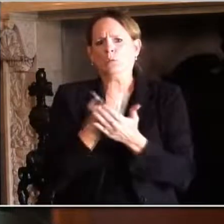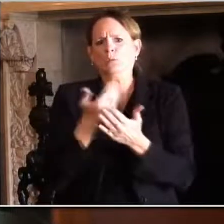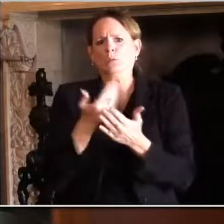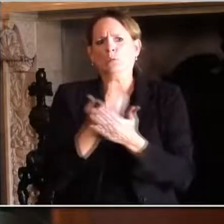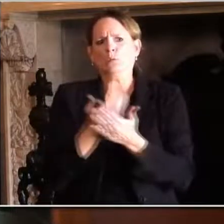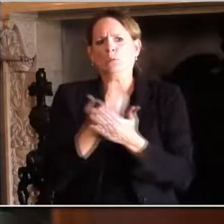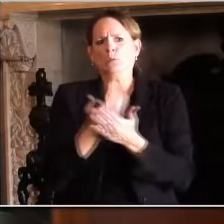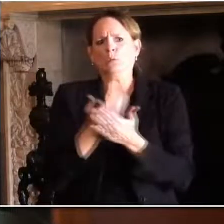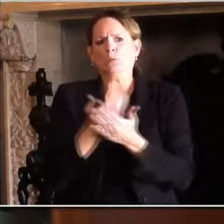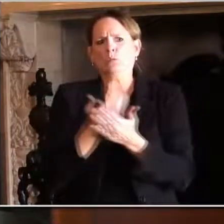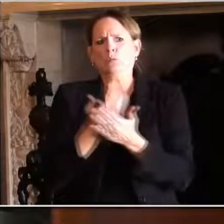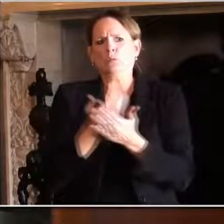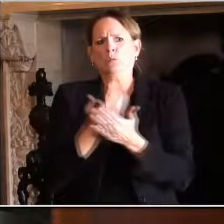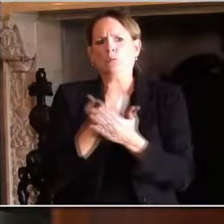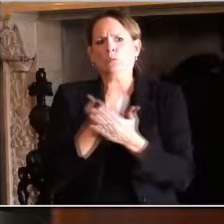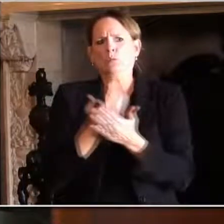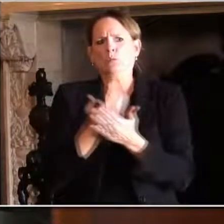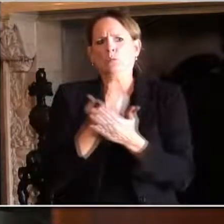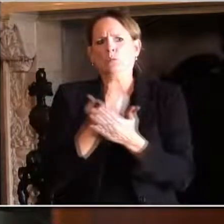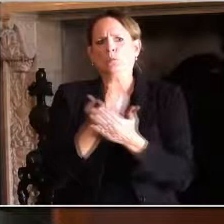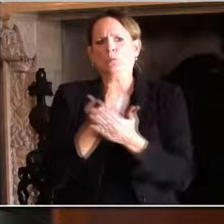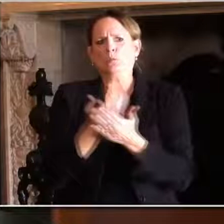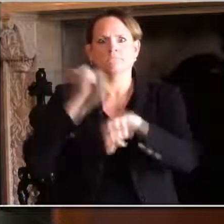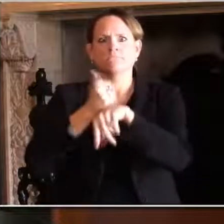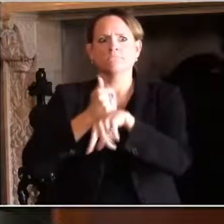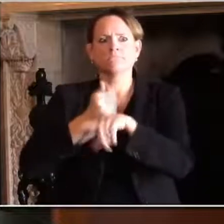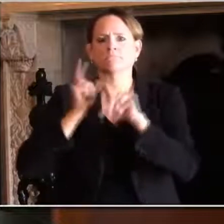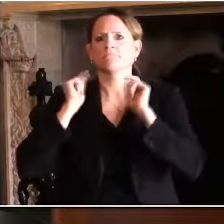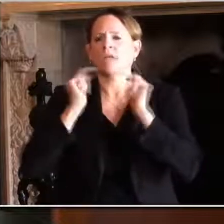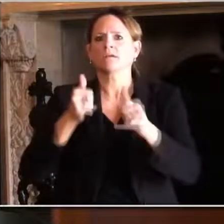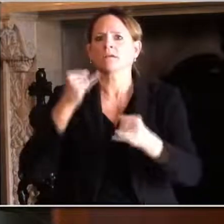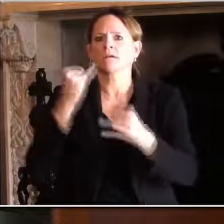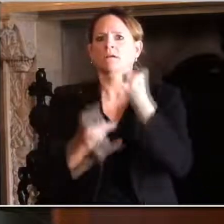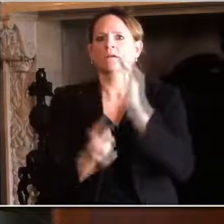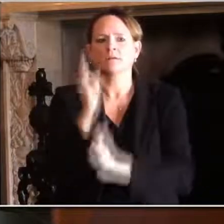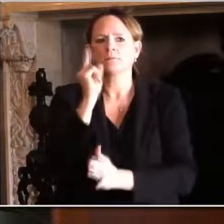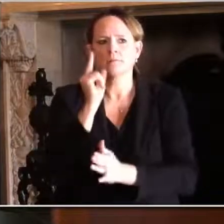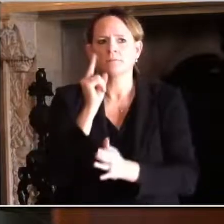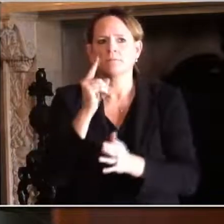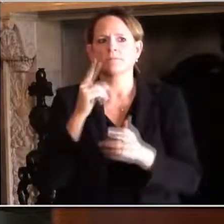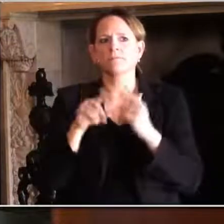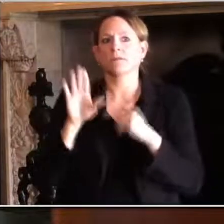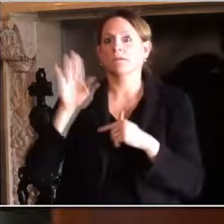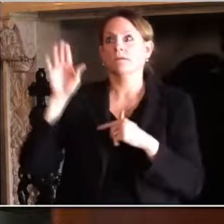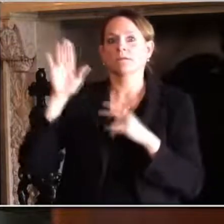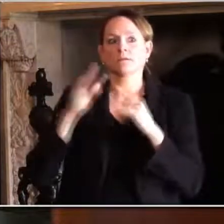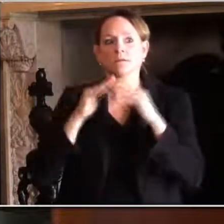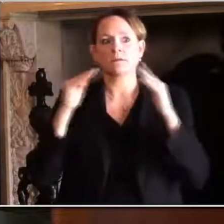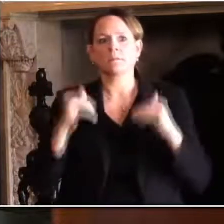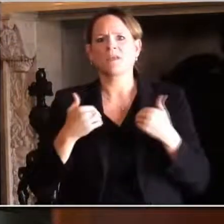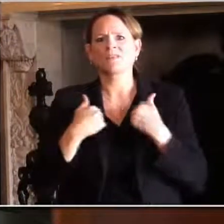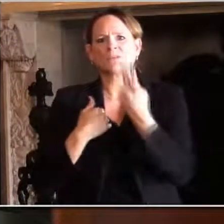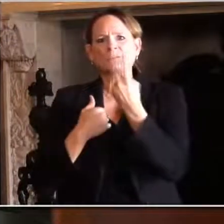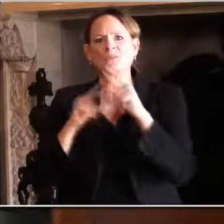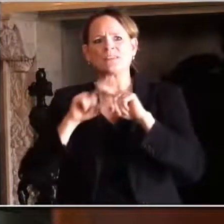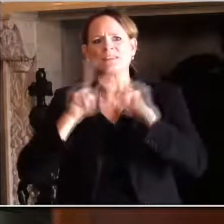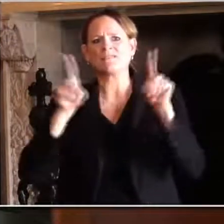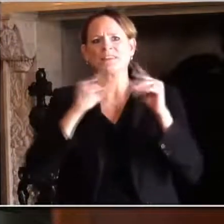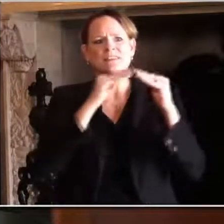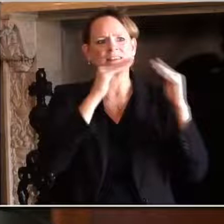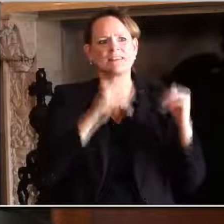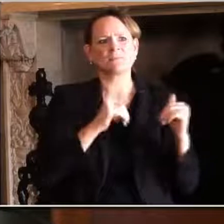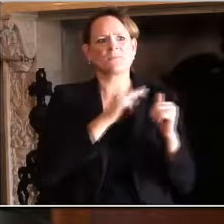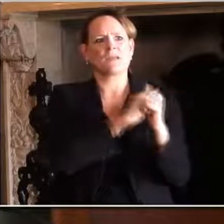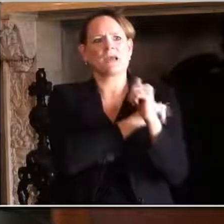that they are two separate systems that need to be entered in the middle of a surge where they're all